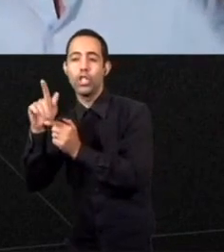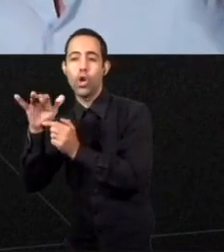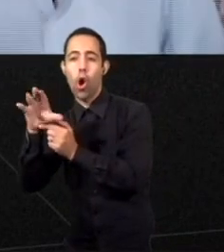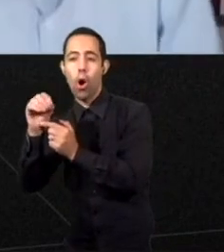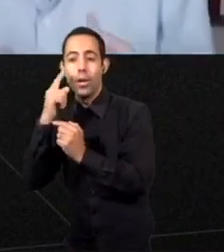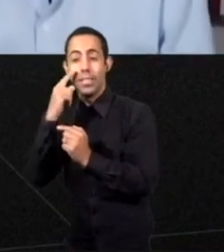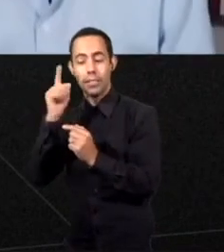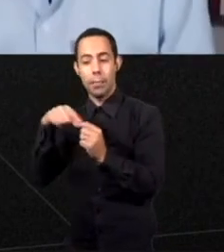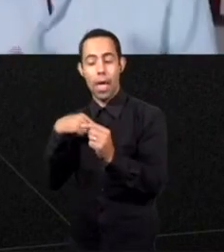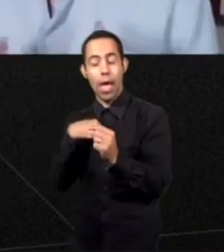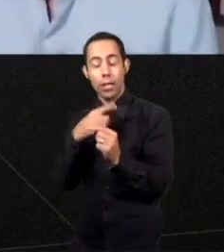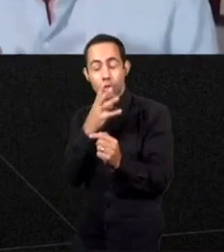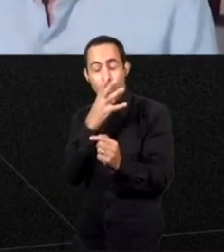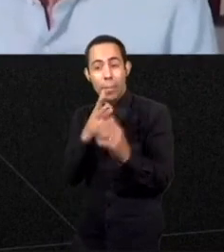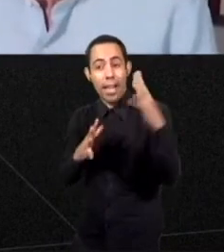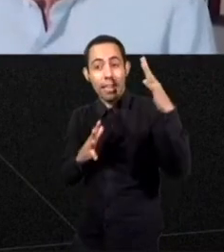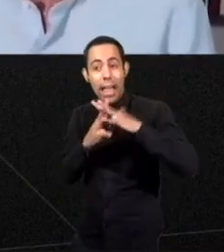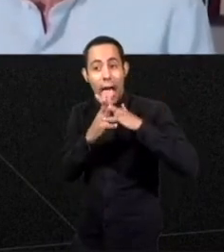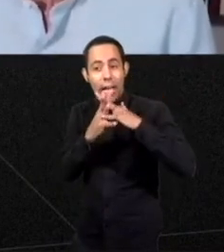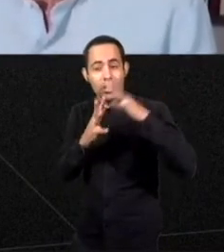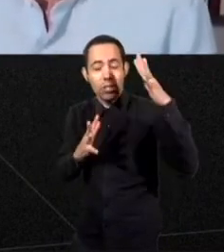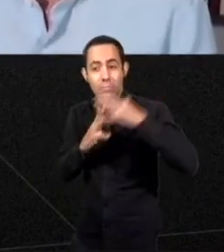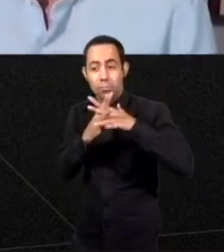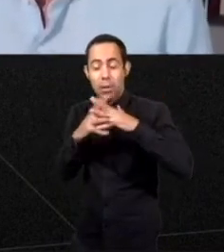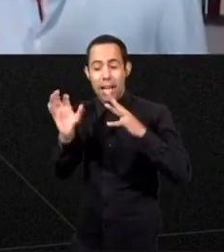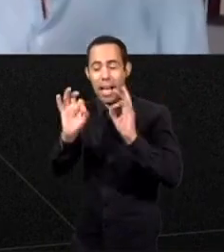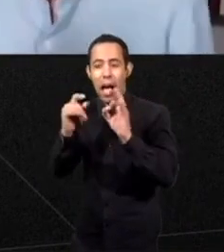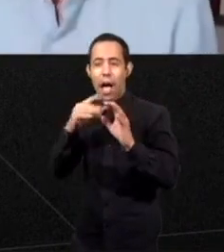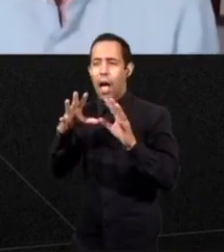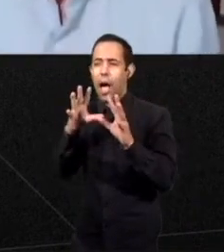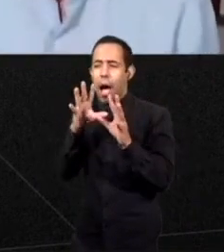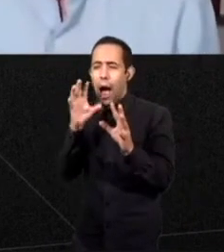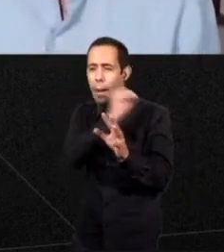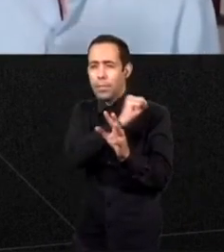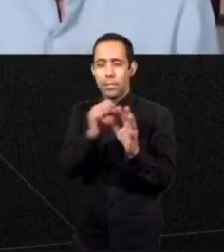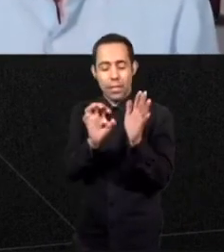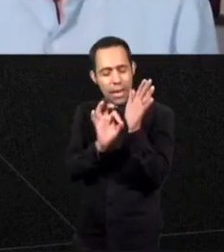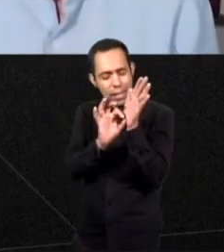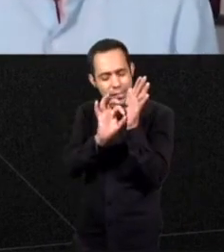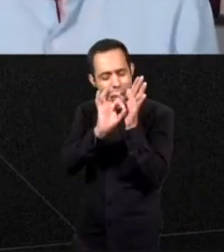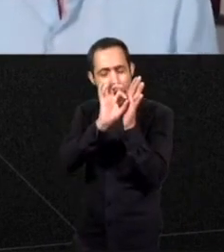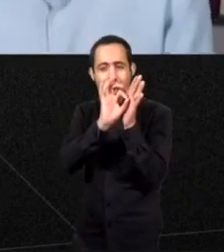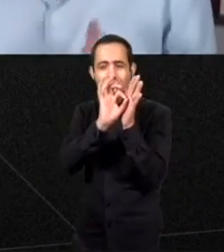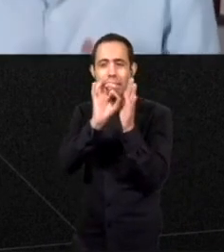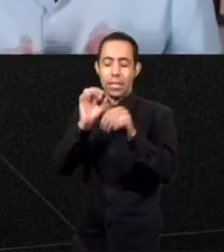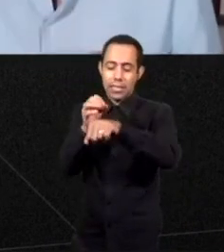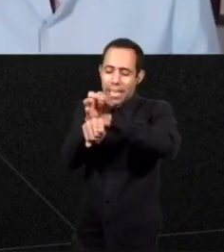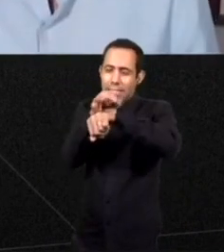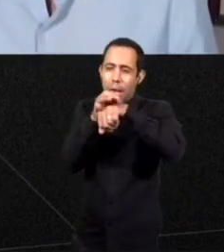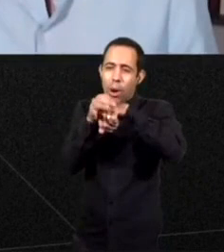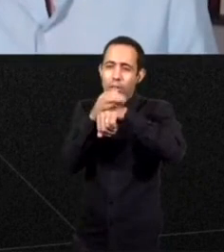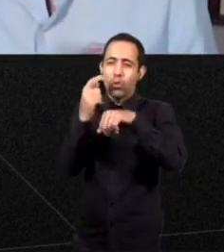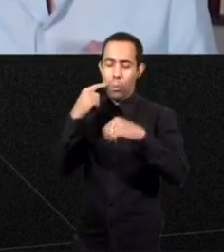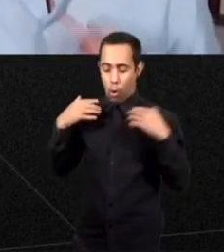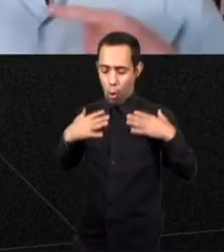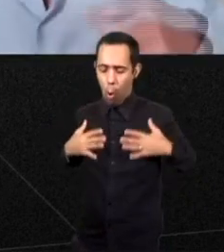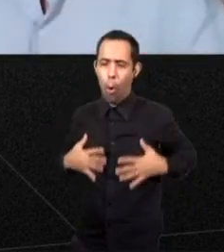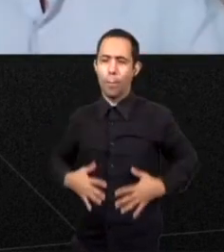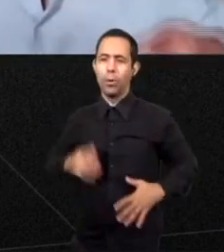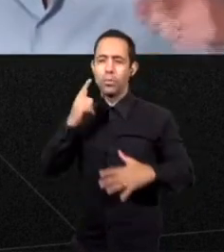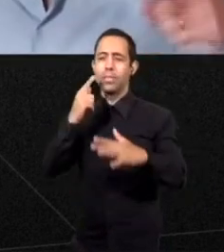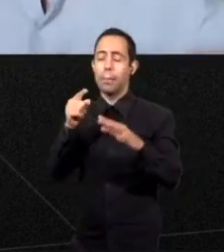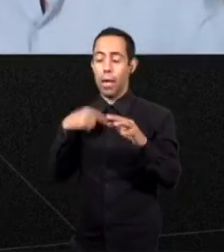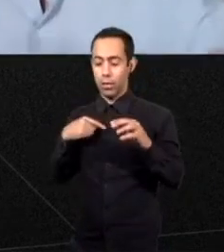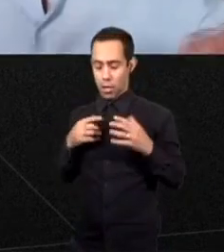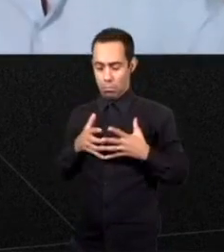to infiltrate the cells of my body, hijack the mechanisms of my cells, until